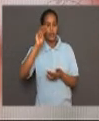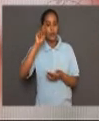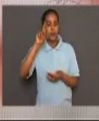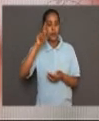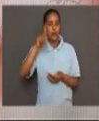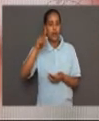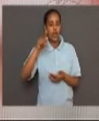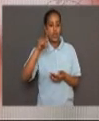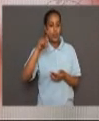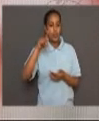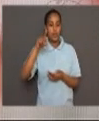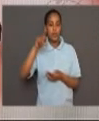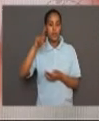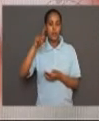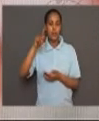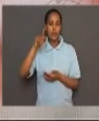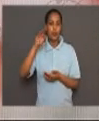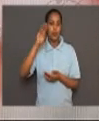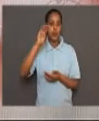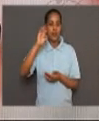polyamides, melamine,